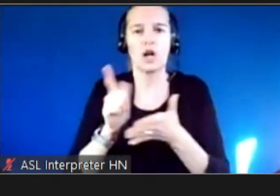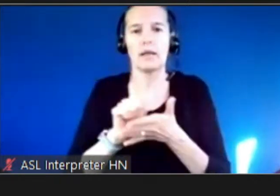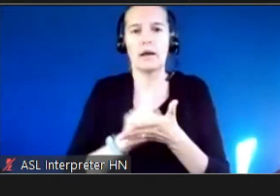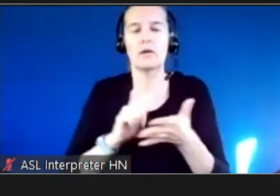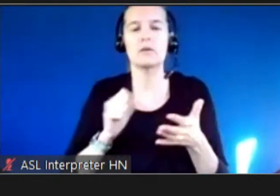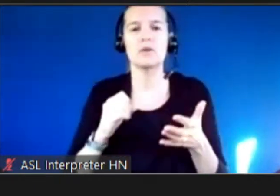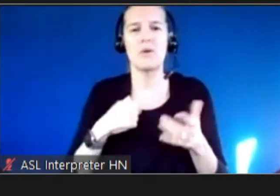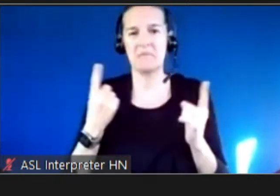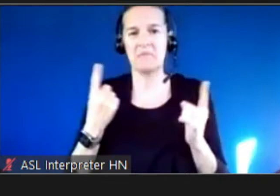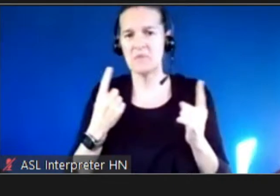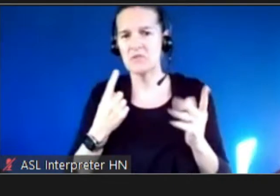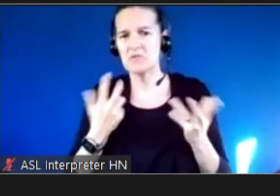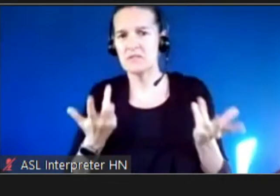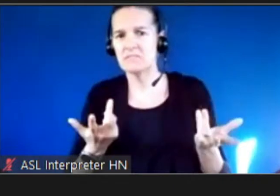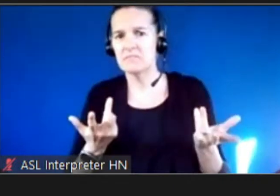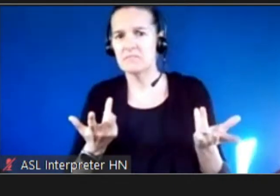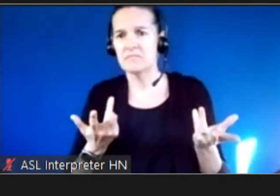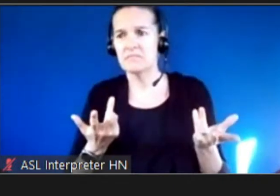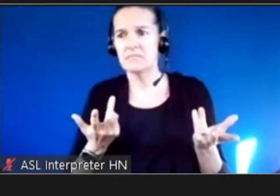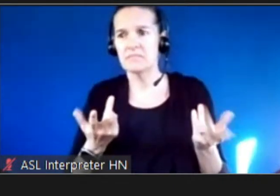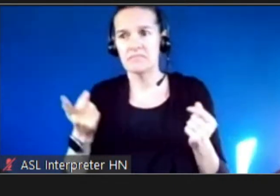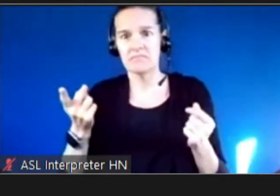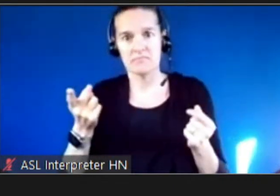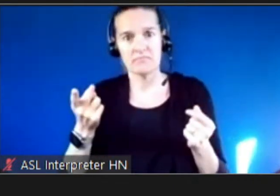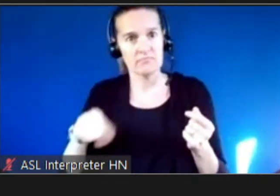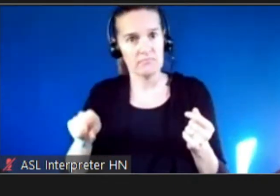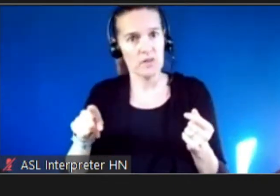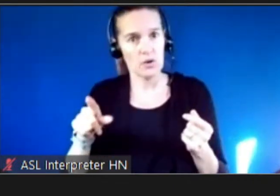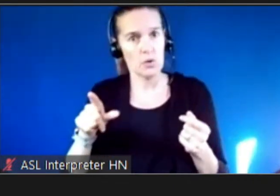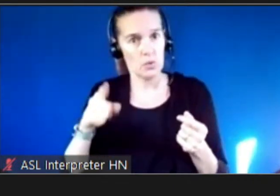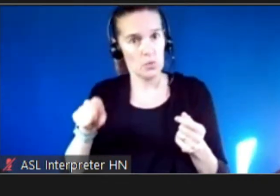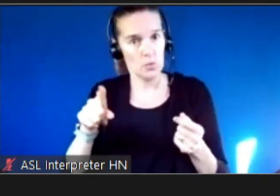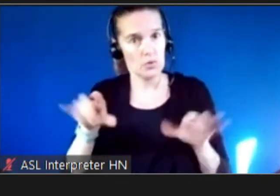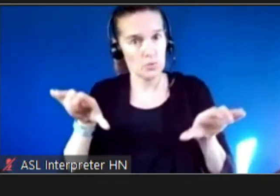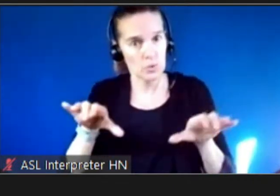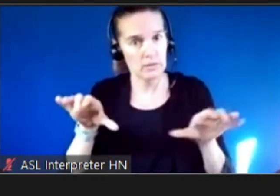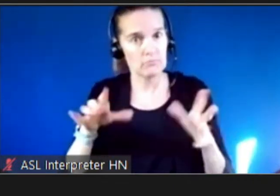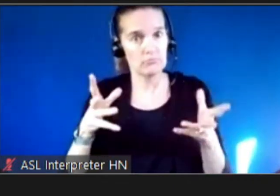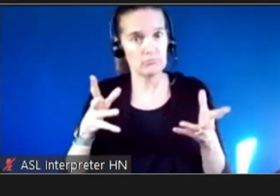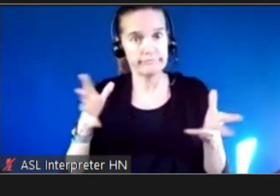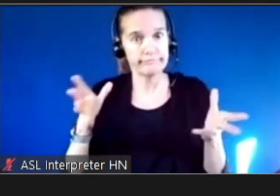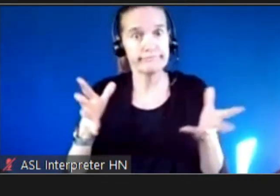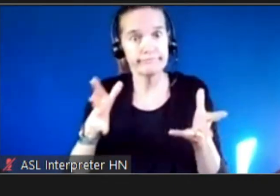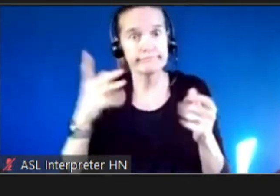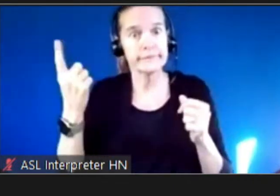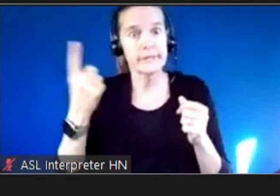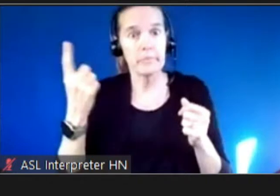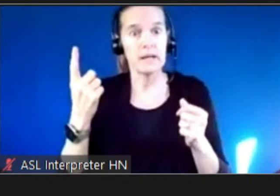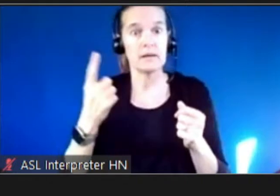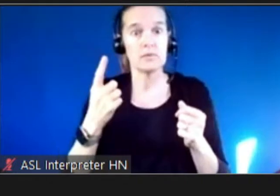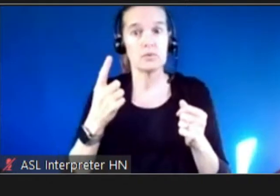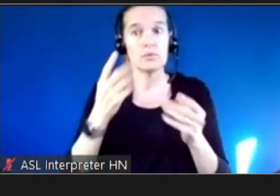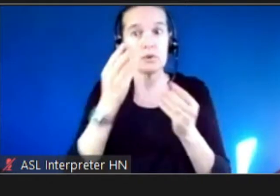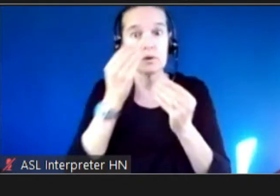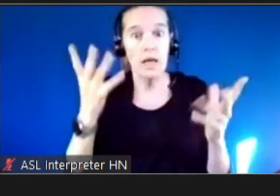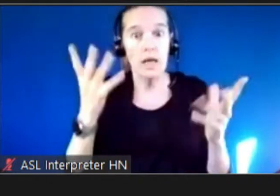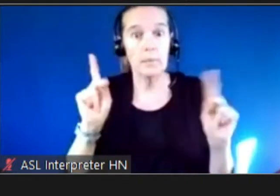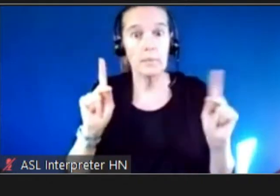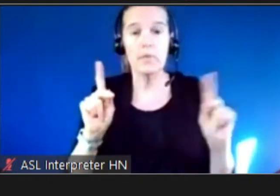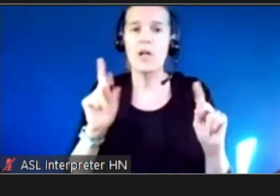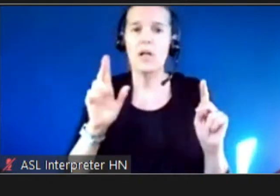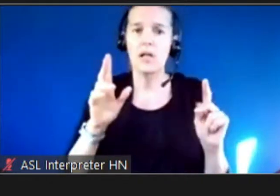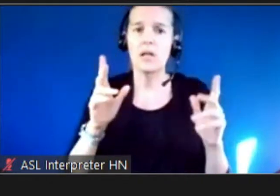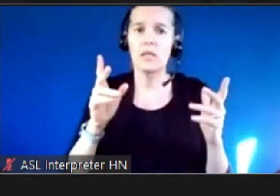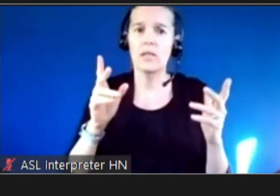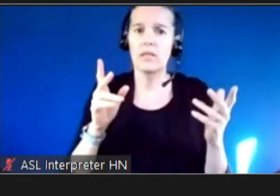some effort to make sure that people who are eligible, who are doing the work and they're in the tiers, but just don't have all their paperwork